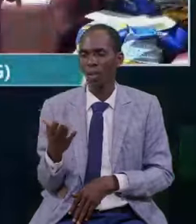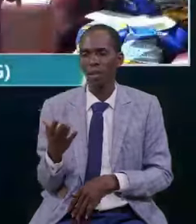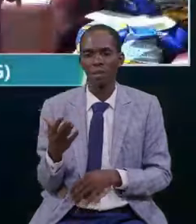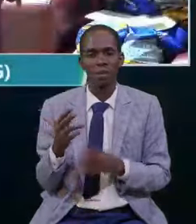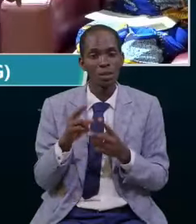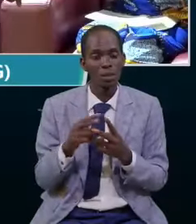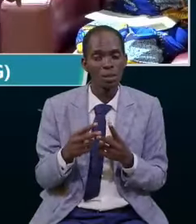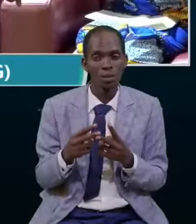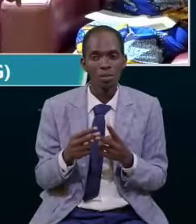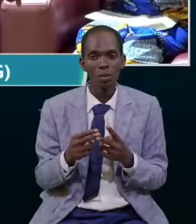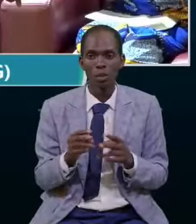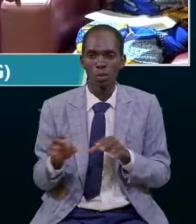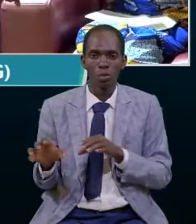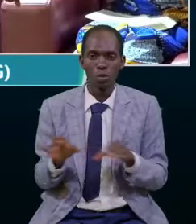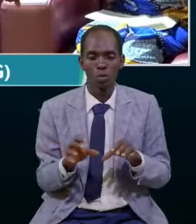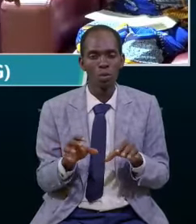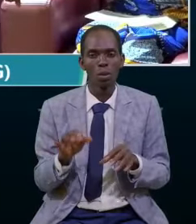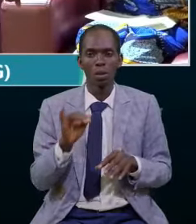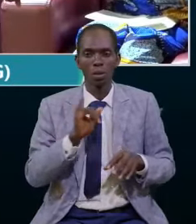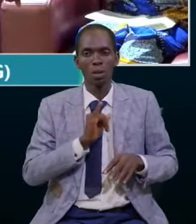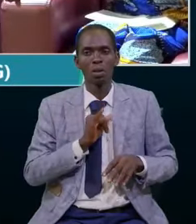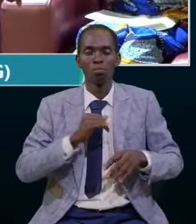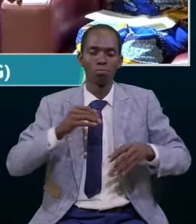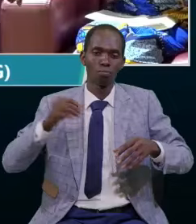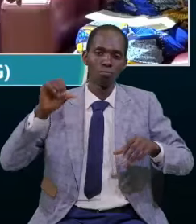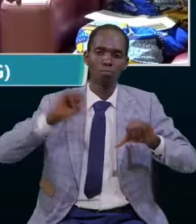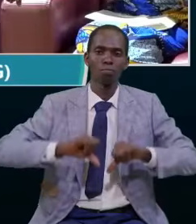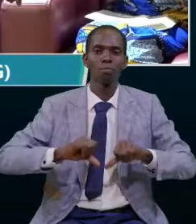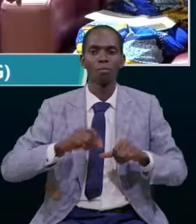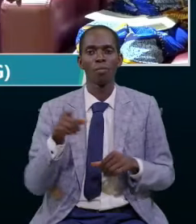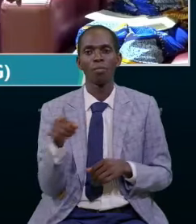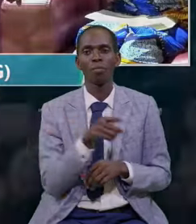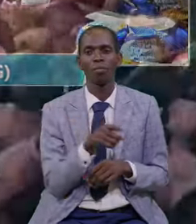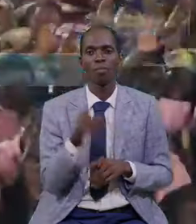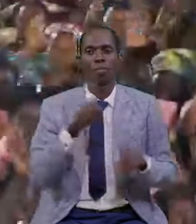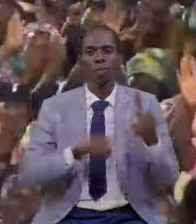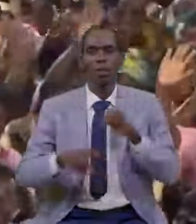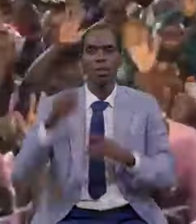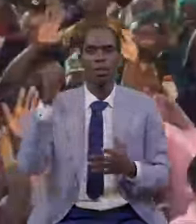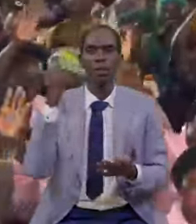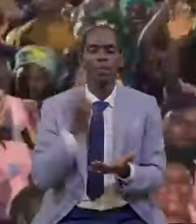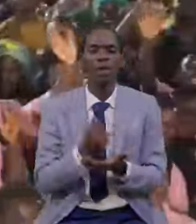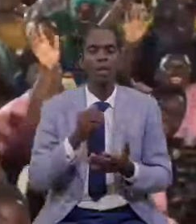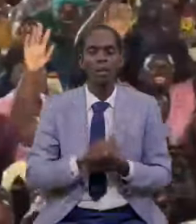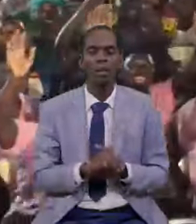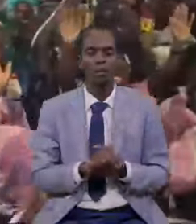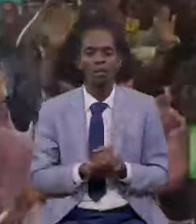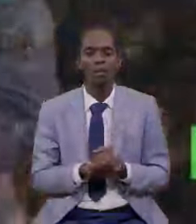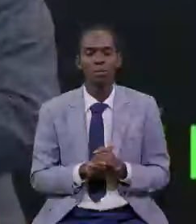do I condemn thee. You didn't say amen to that one. That